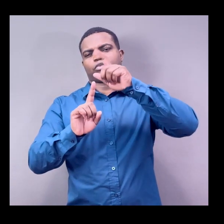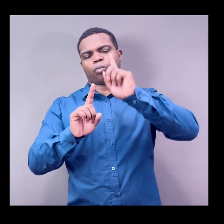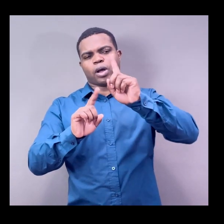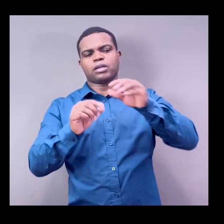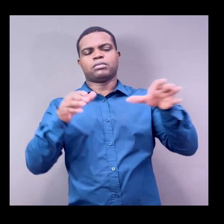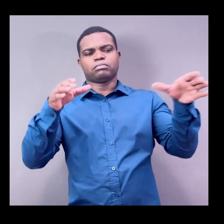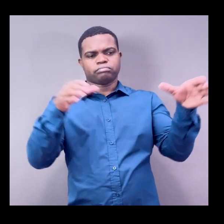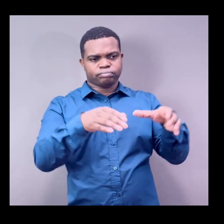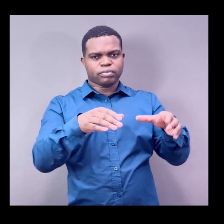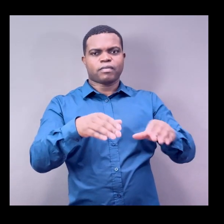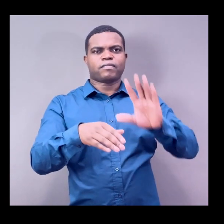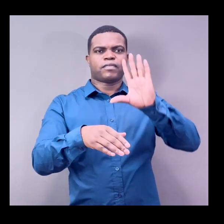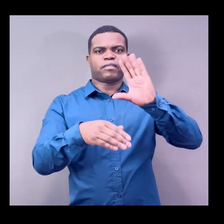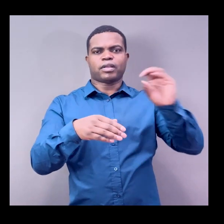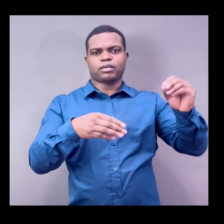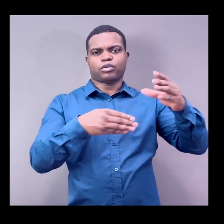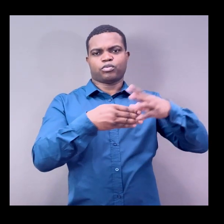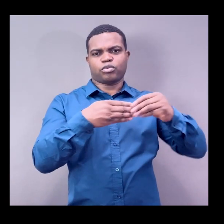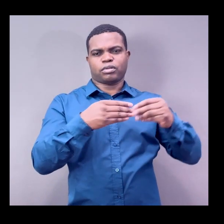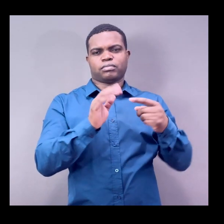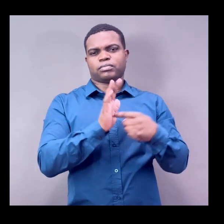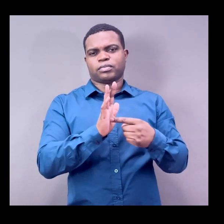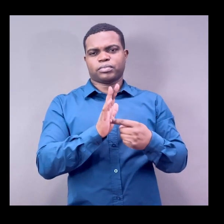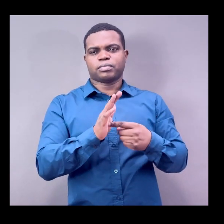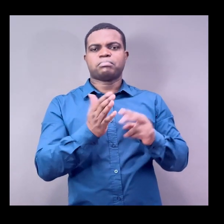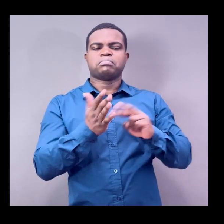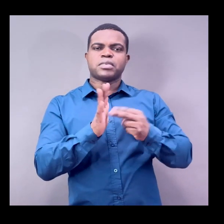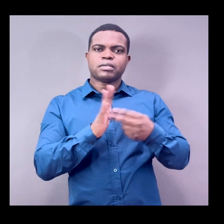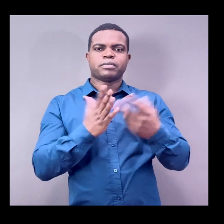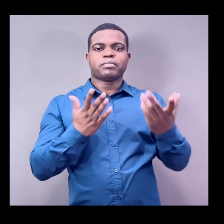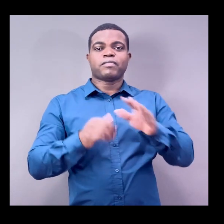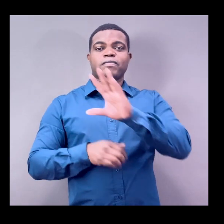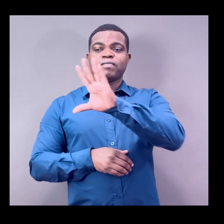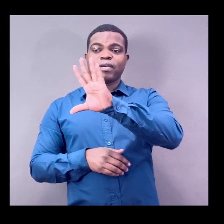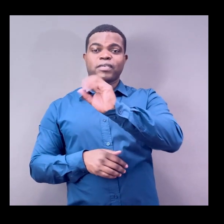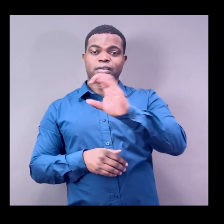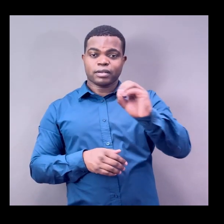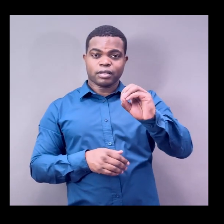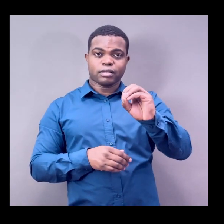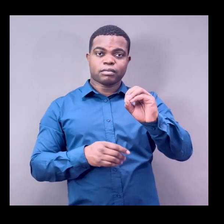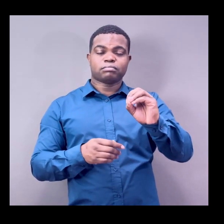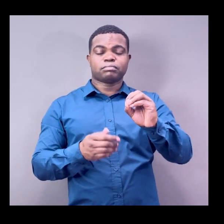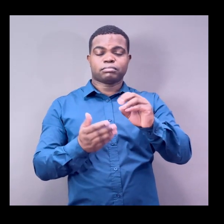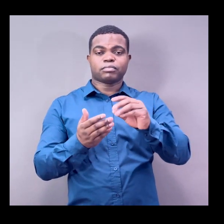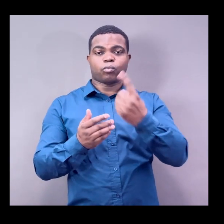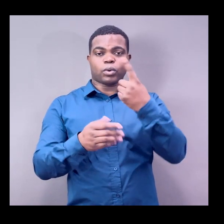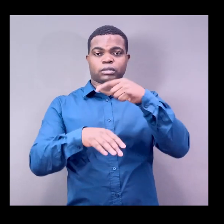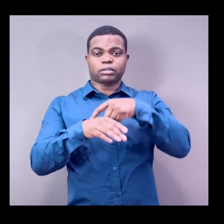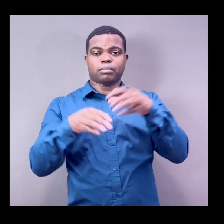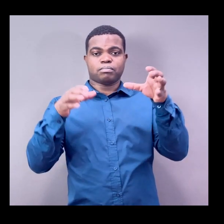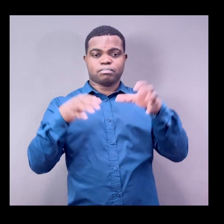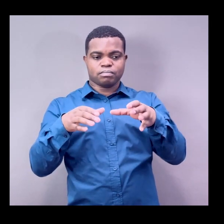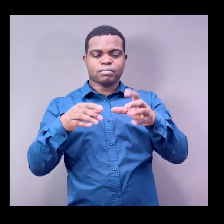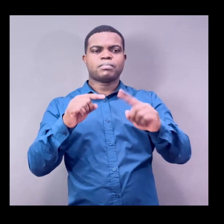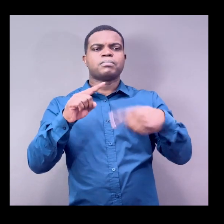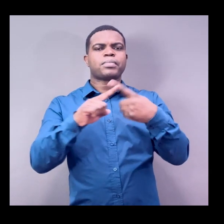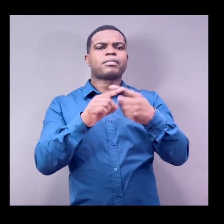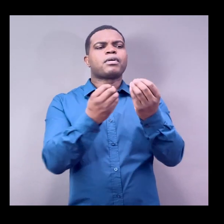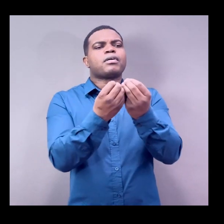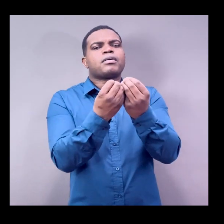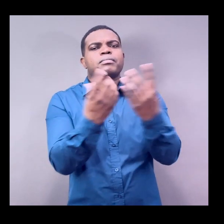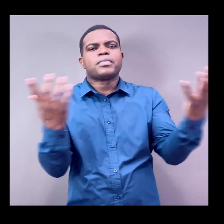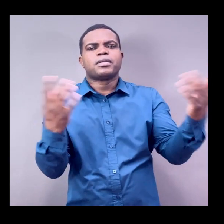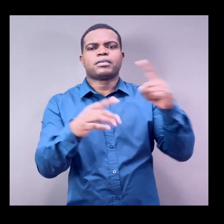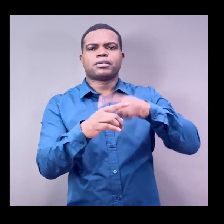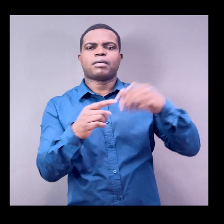per one training, that means you are going to be multiplying the unit cost with the